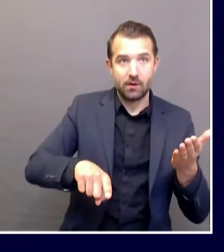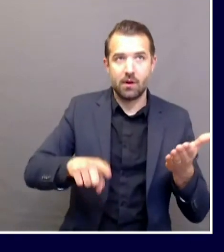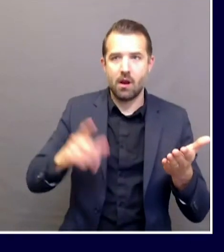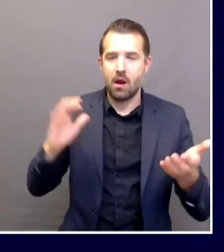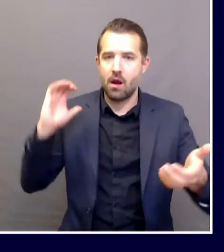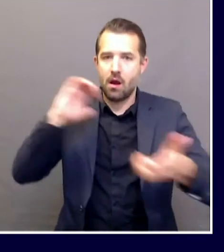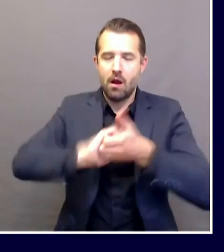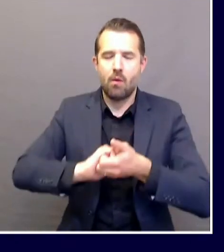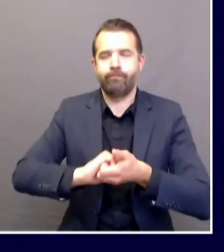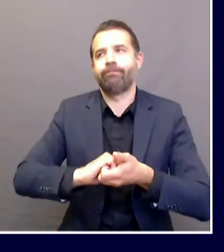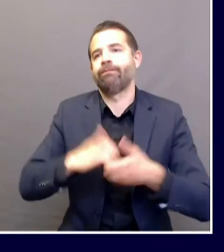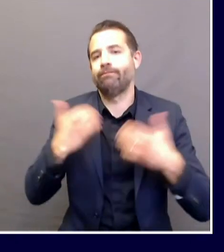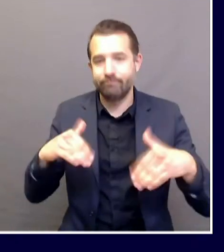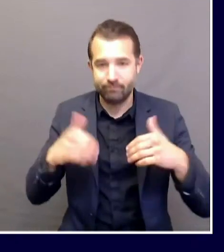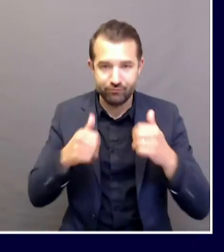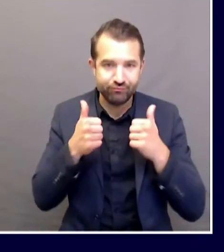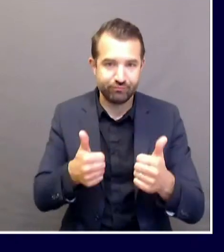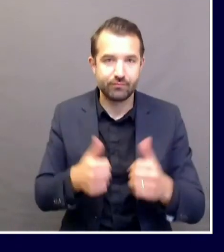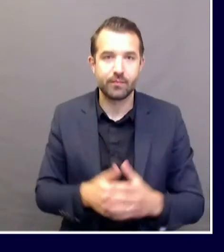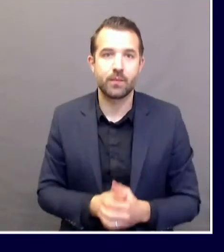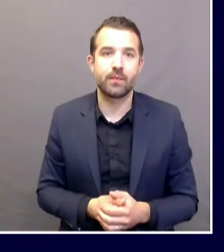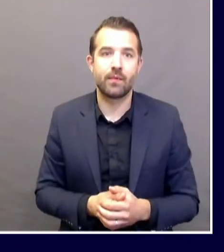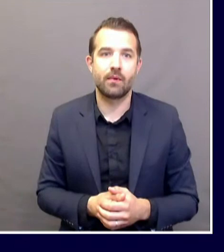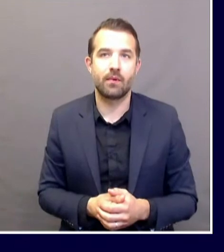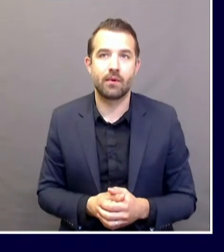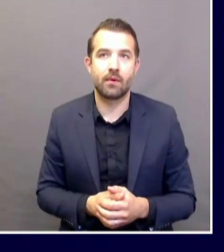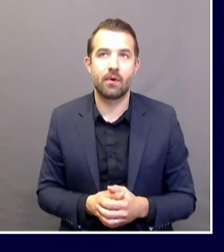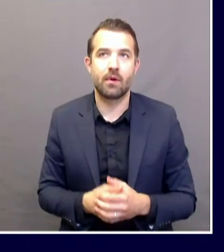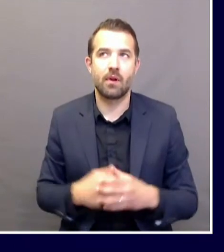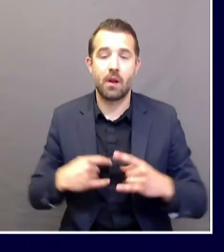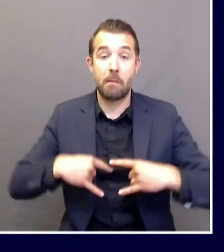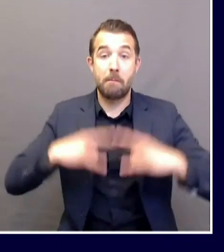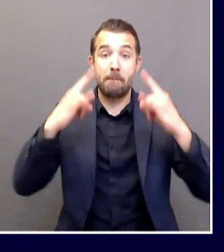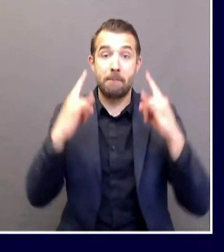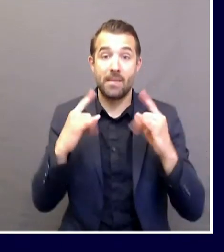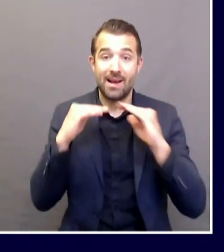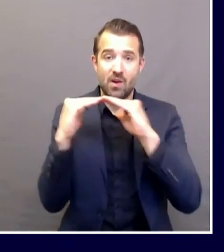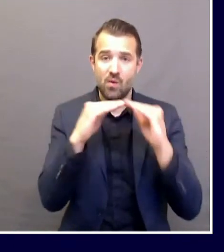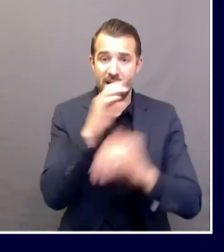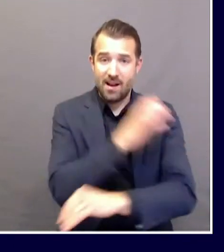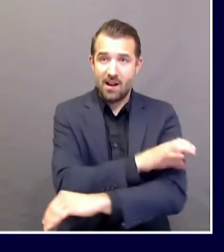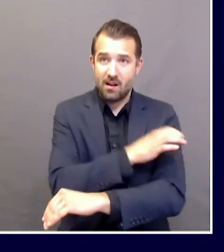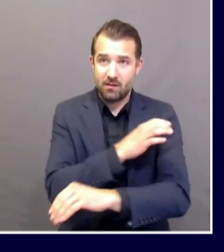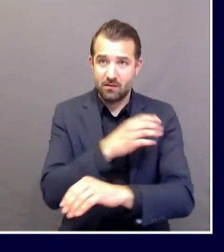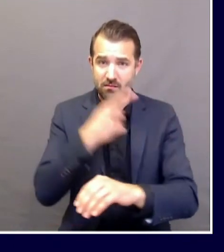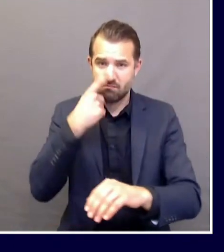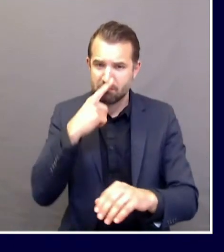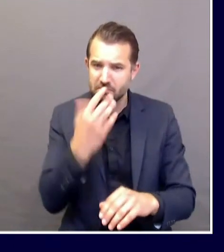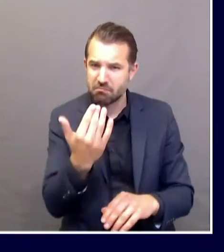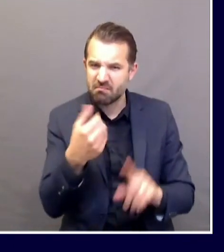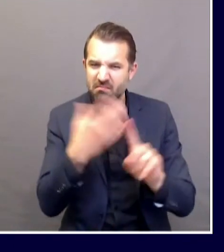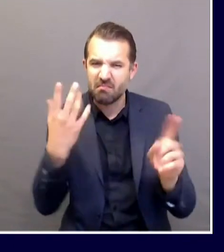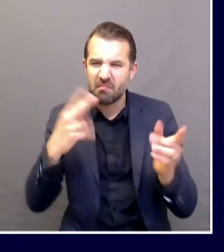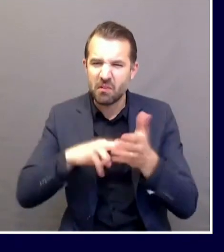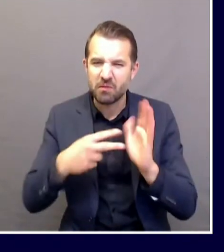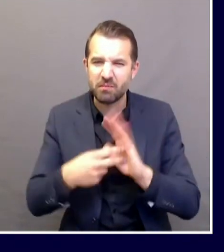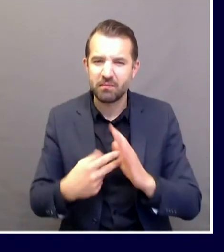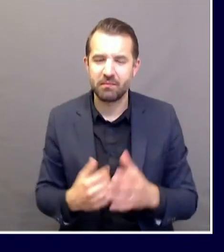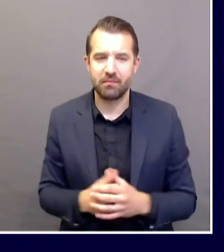Can you quickly define what a pop-up equity clinic is? Thank you. Sure. So what we